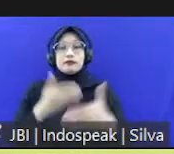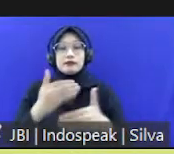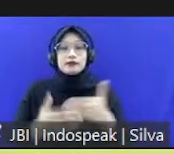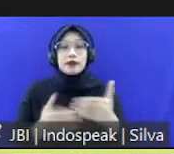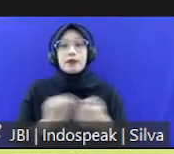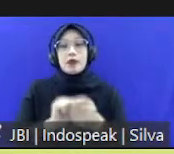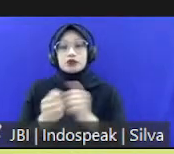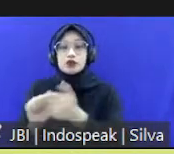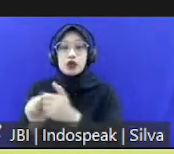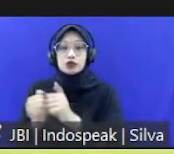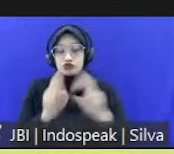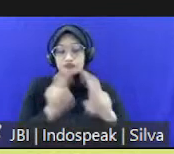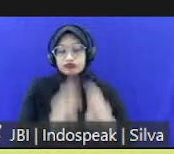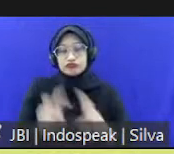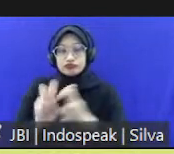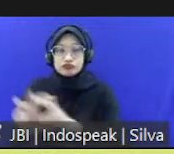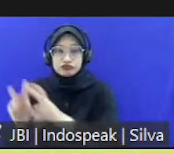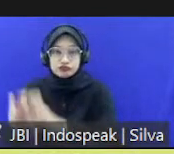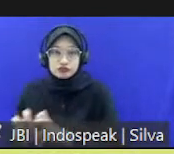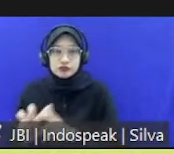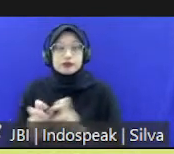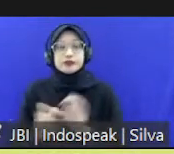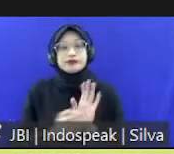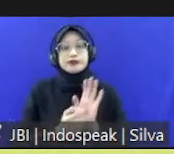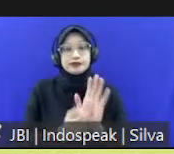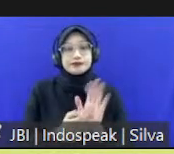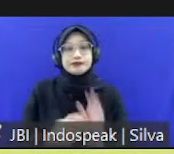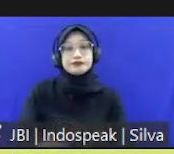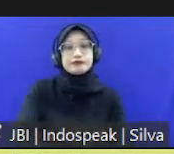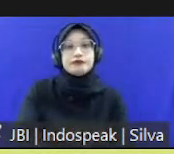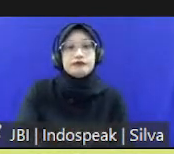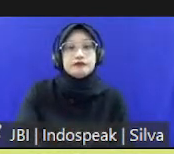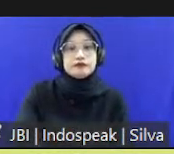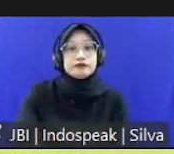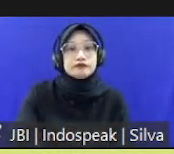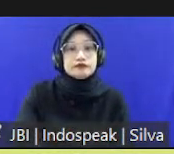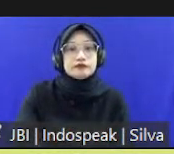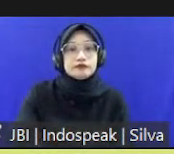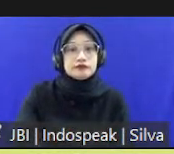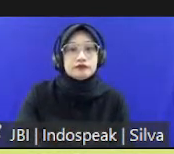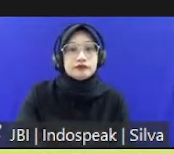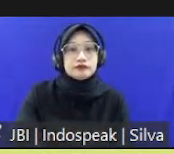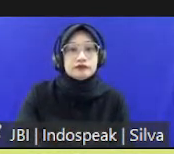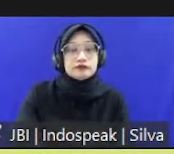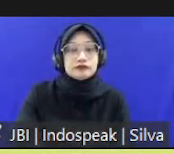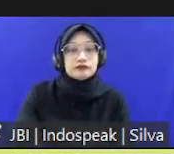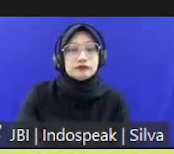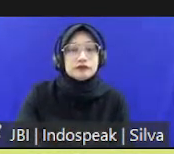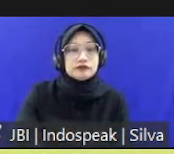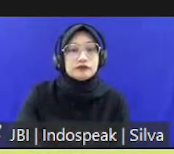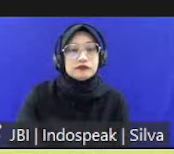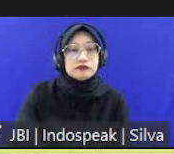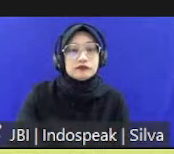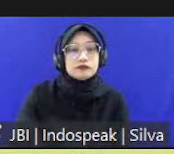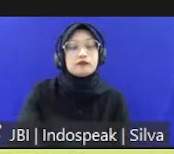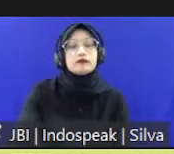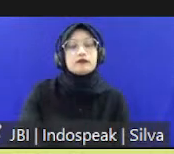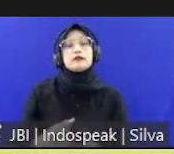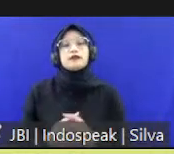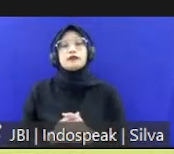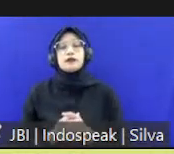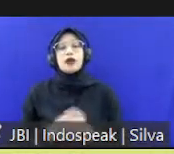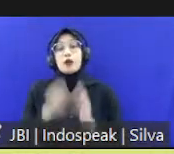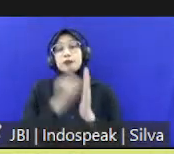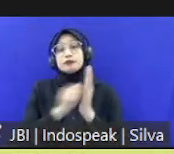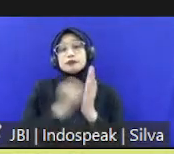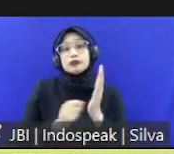a richer picture. The second preliminary comment is that in writing a paper about the